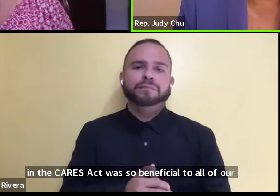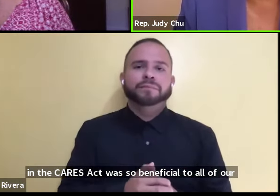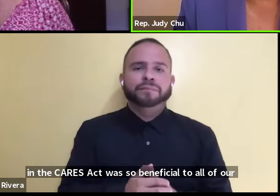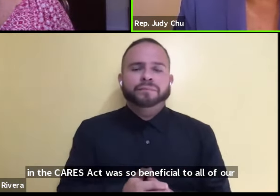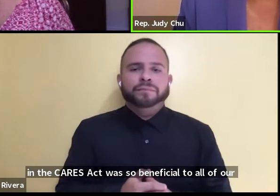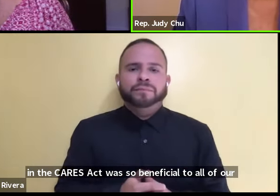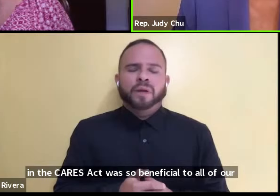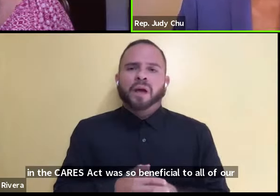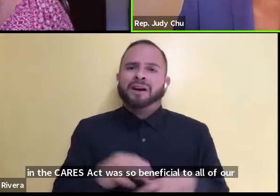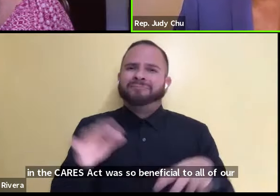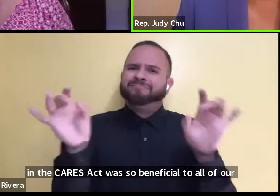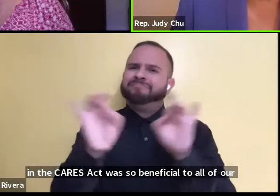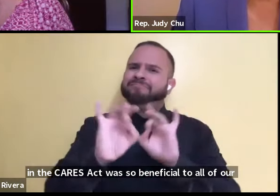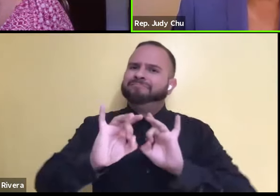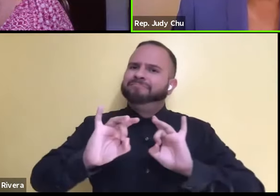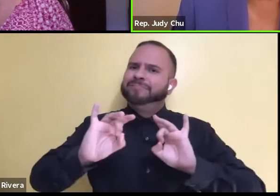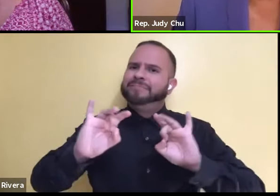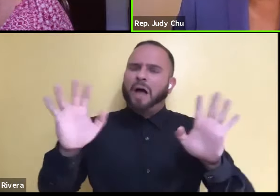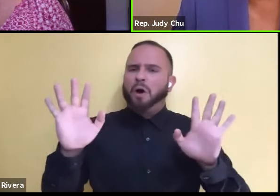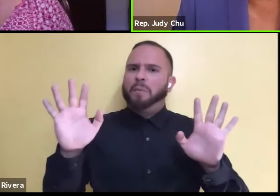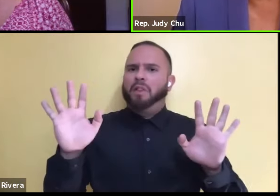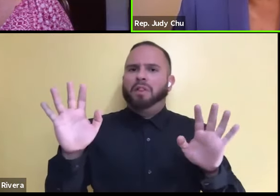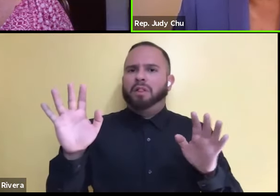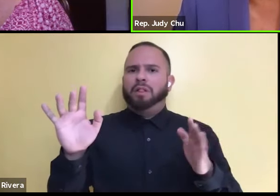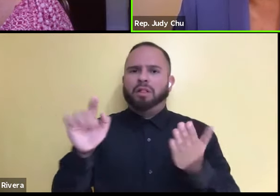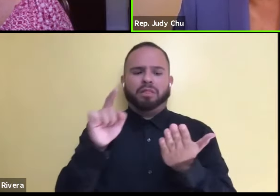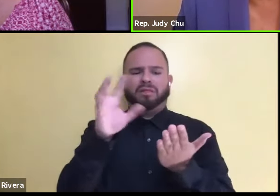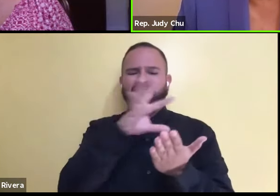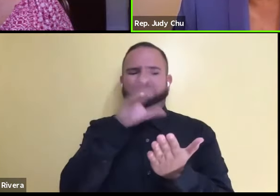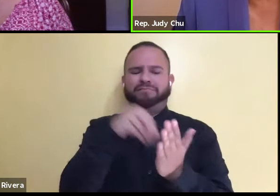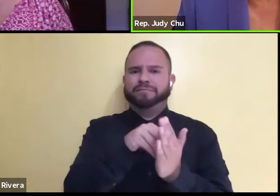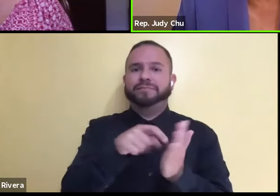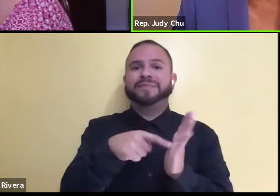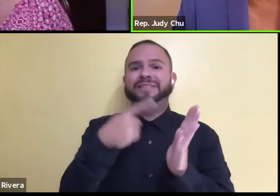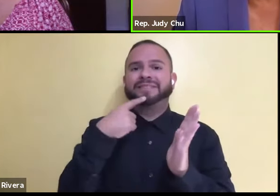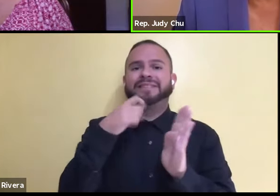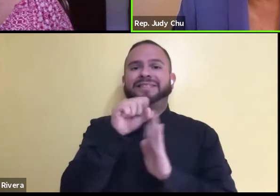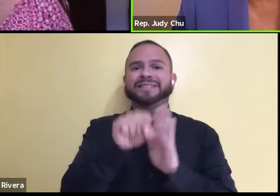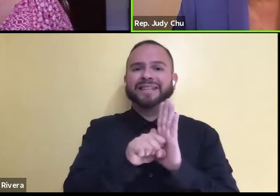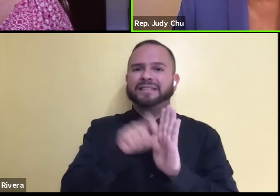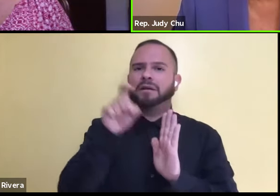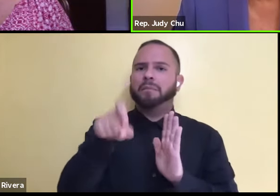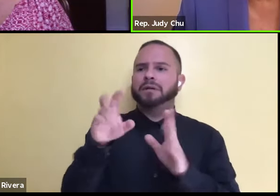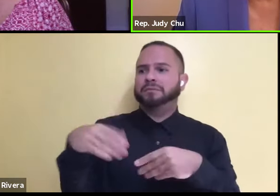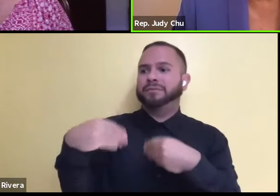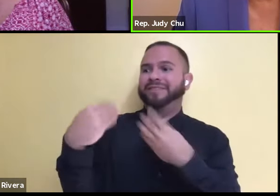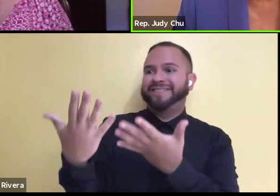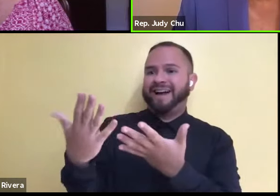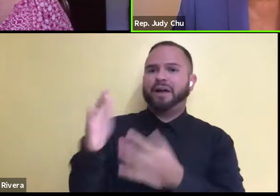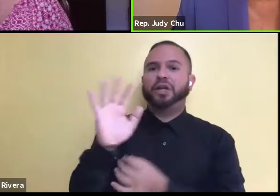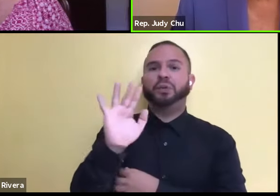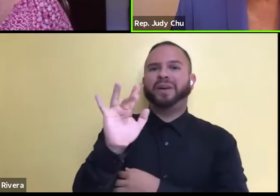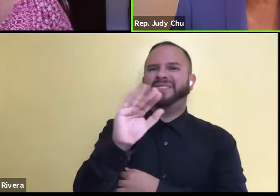very terrible provision in it that requires that states provide 25%